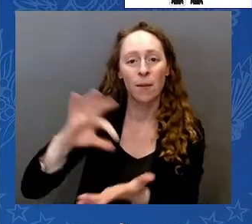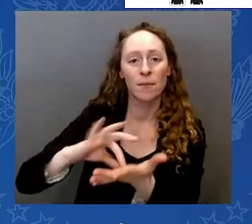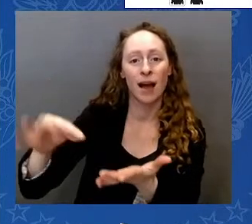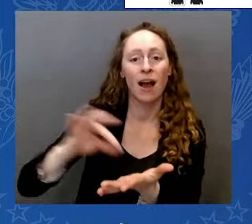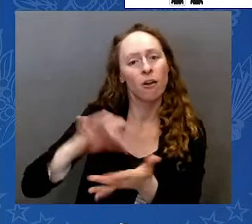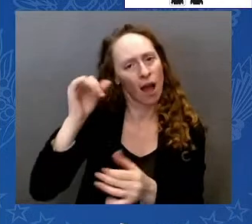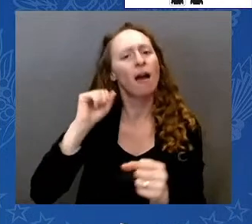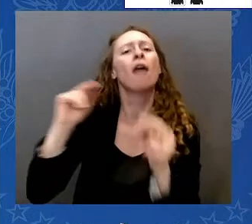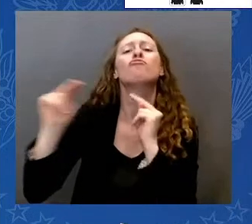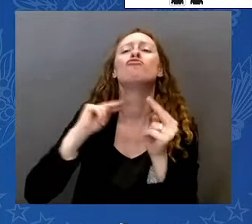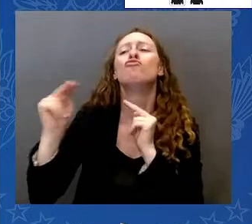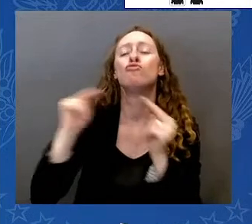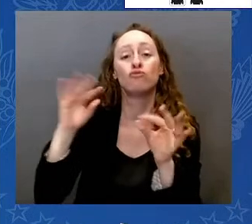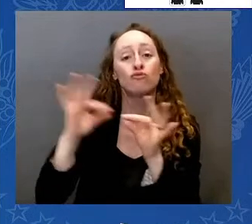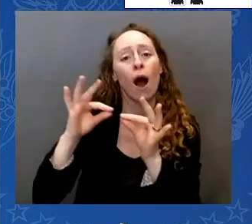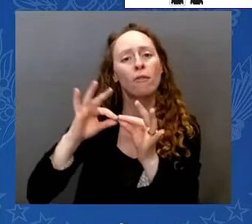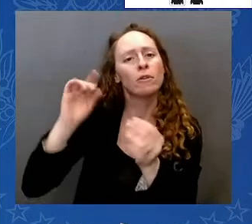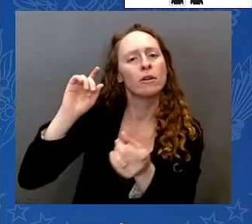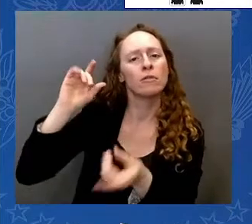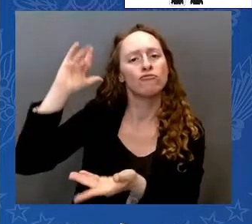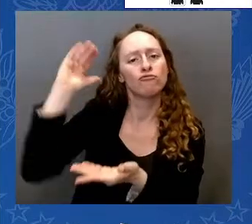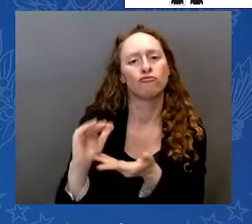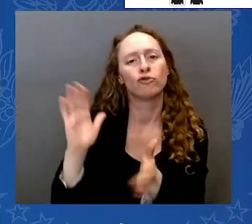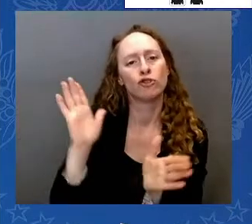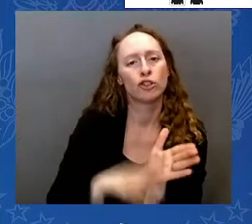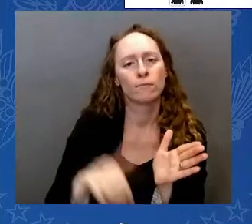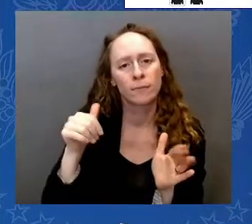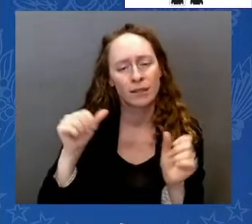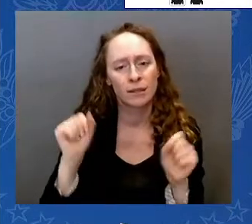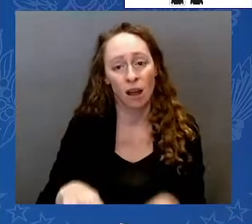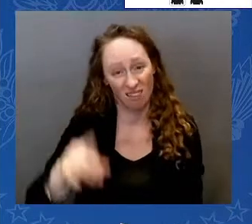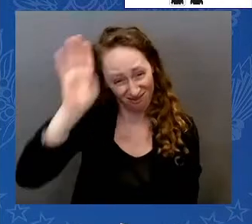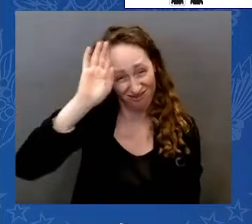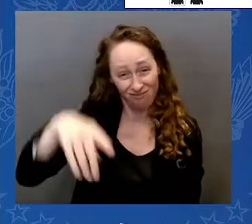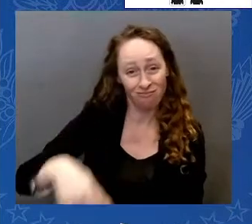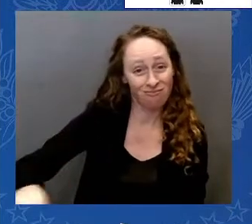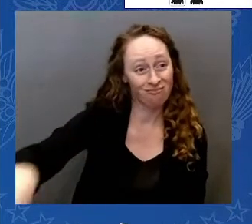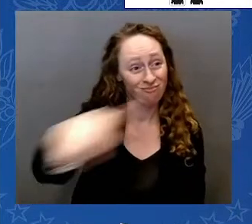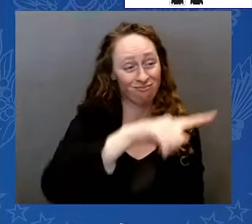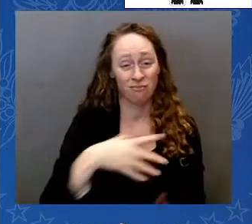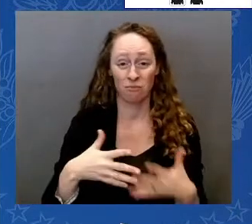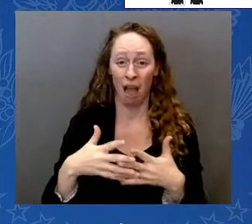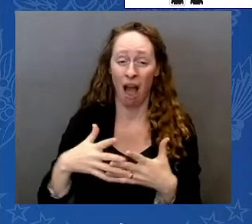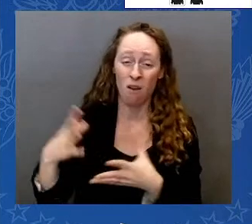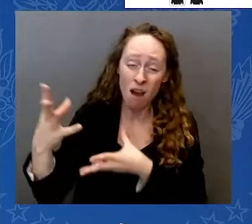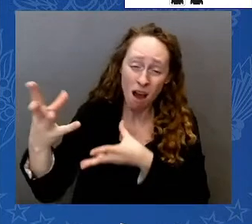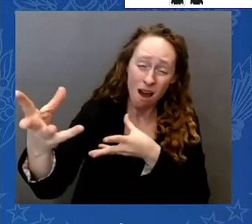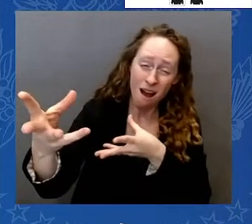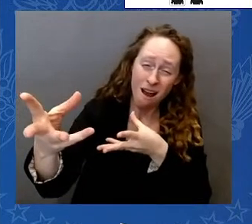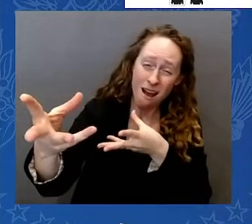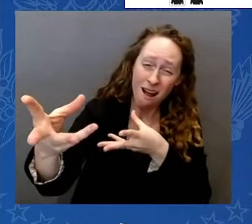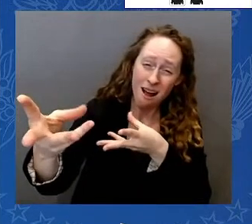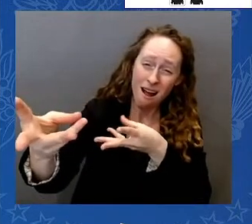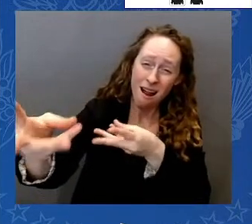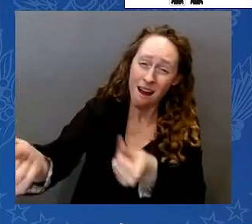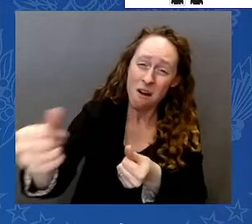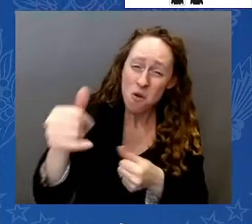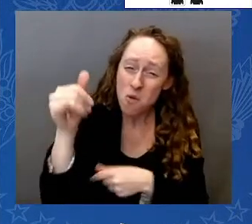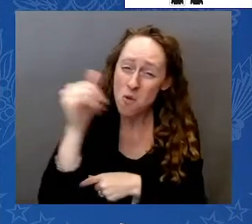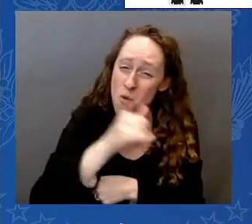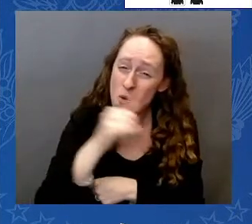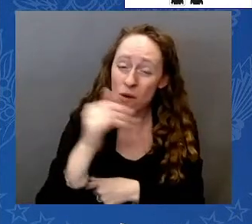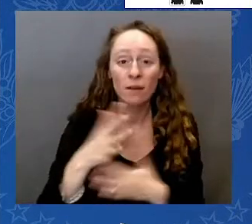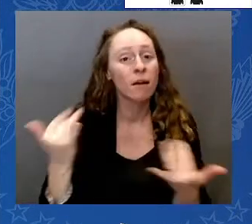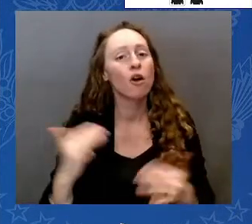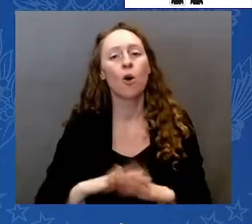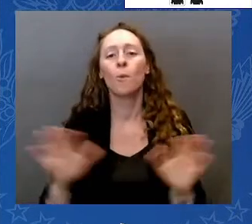world. It's going to limit out-of-pocket costs for people on Medicare, no matter what their drug. As you know, some who